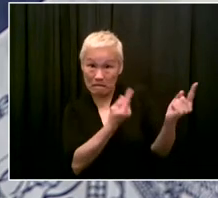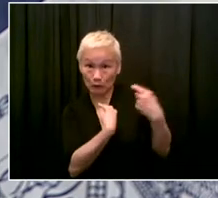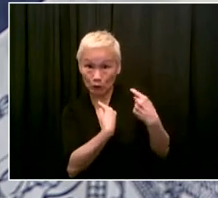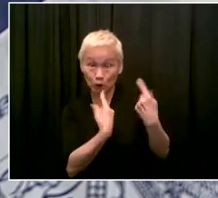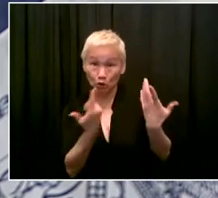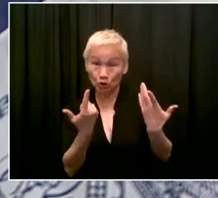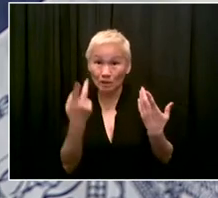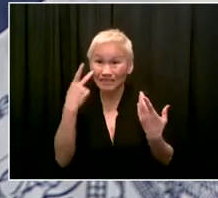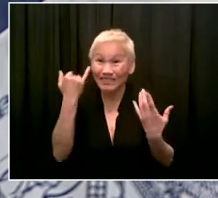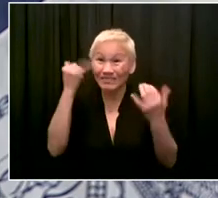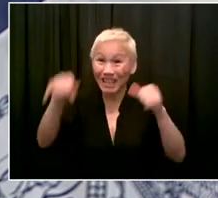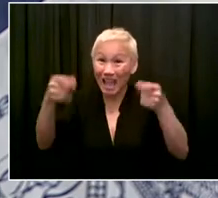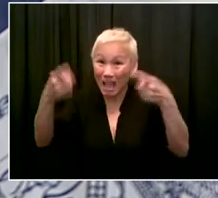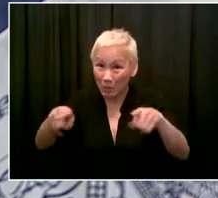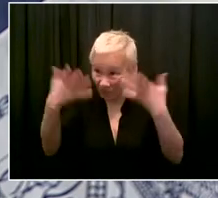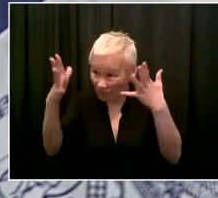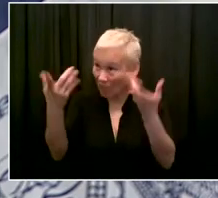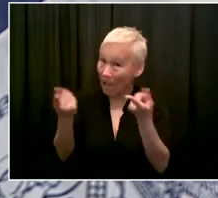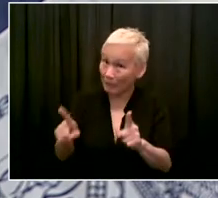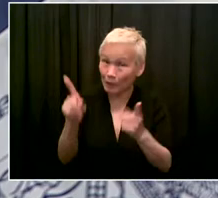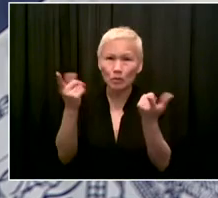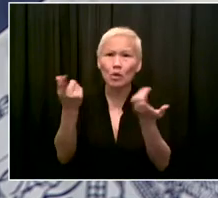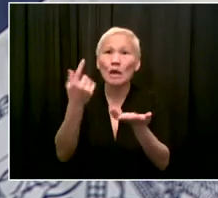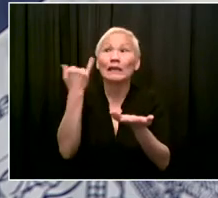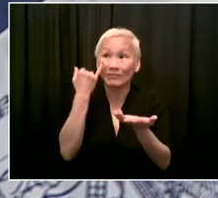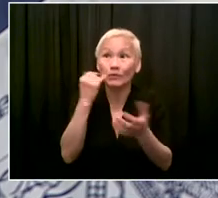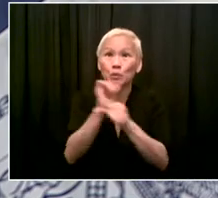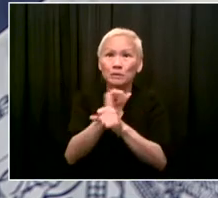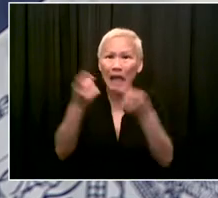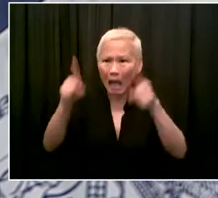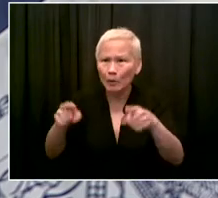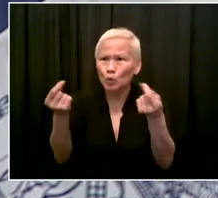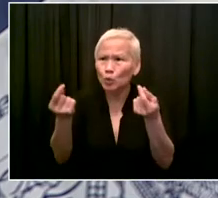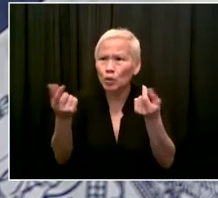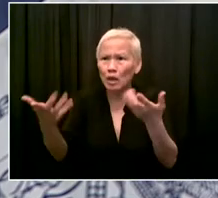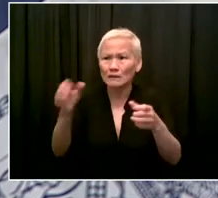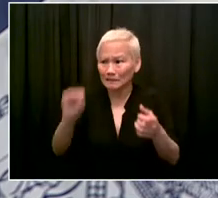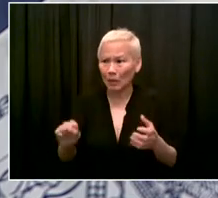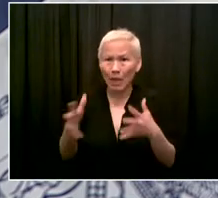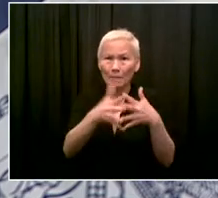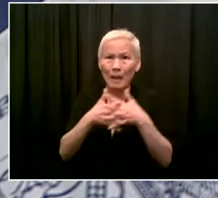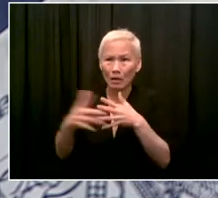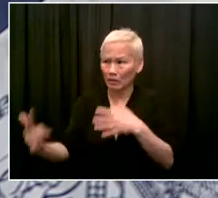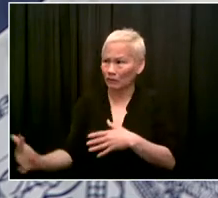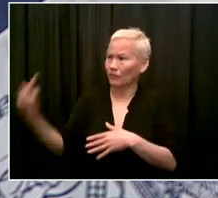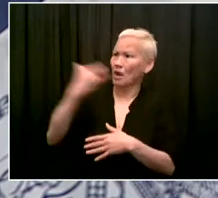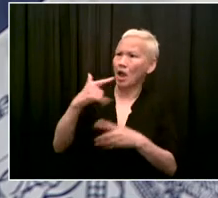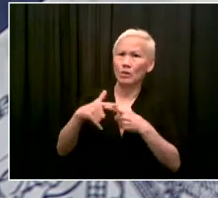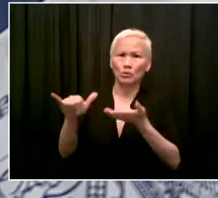we handle someone who's not from the United States but would like to get vaccinated here?